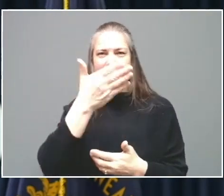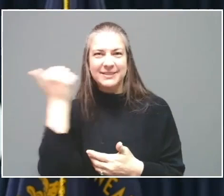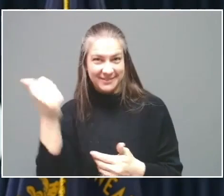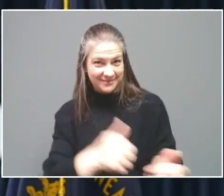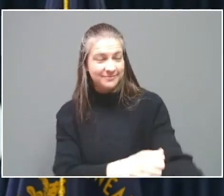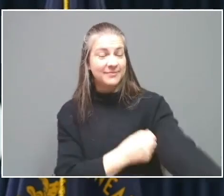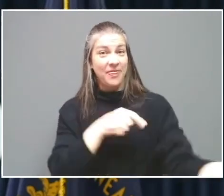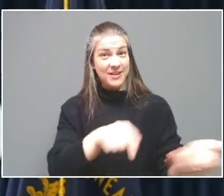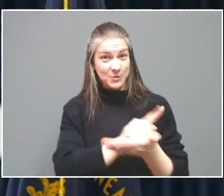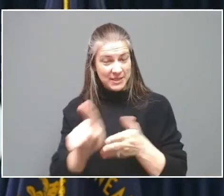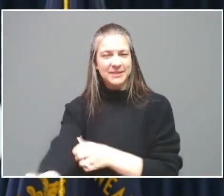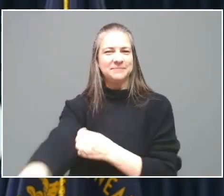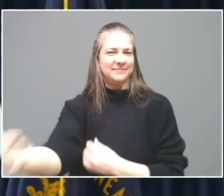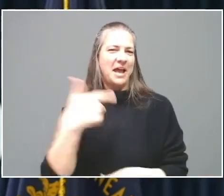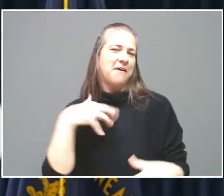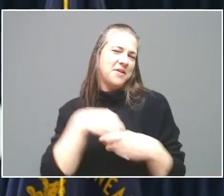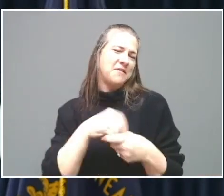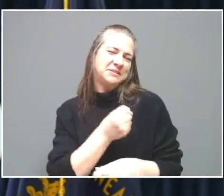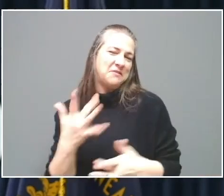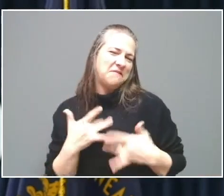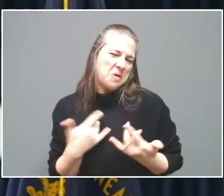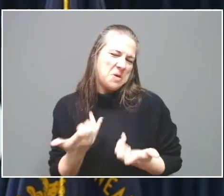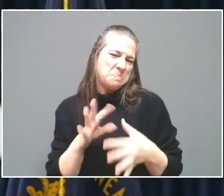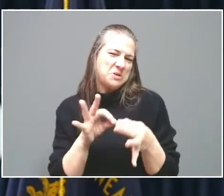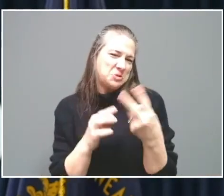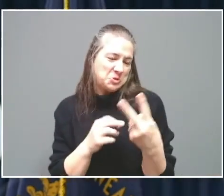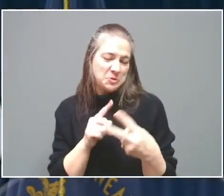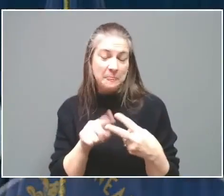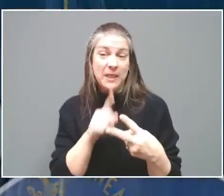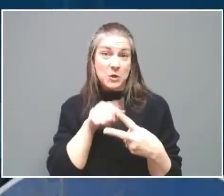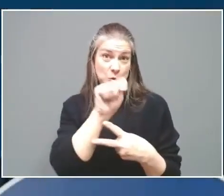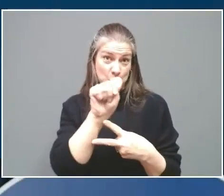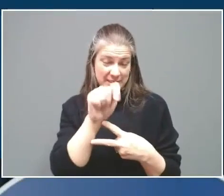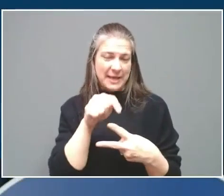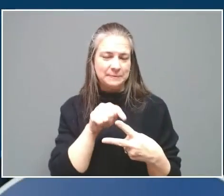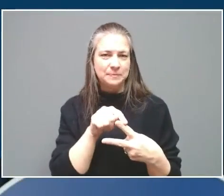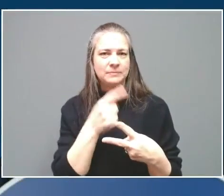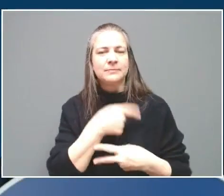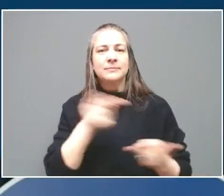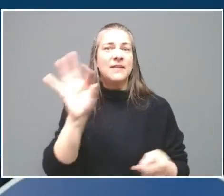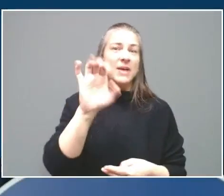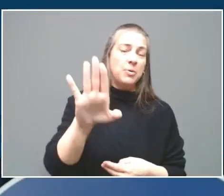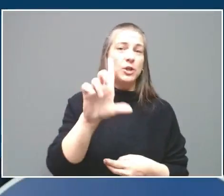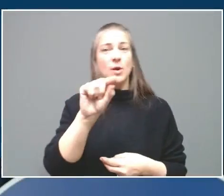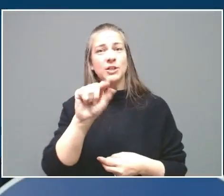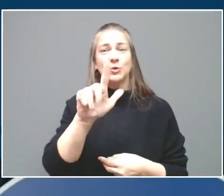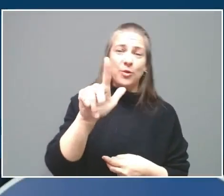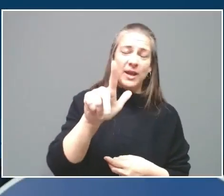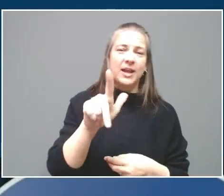part in a number of events. I wanted to mention two. First, on Tuesday, I joined leaders to proclaim February 2023 as Career and